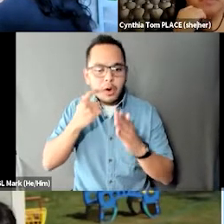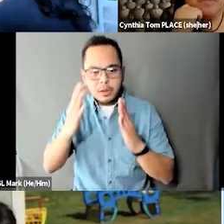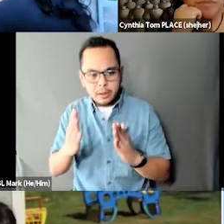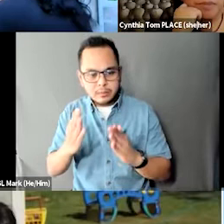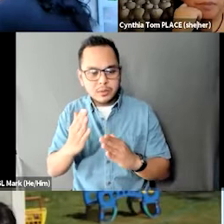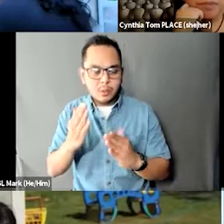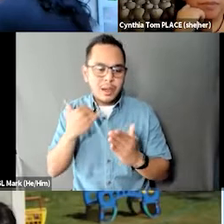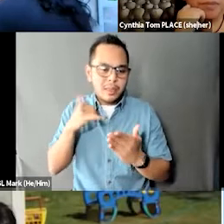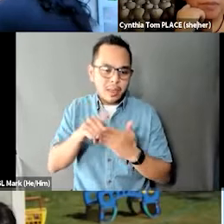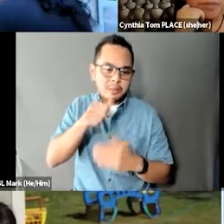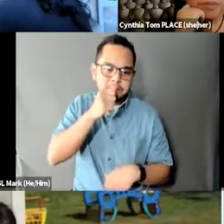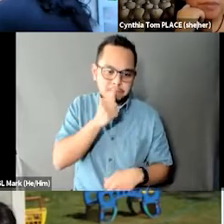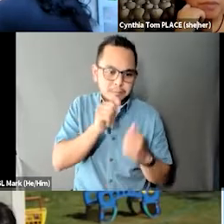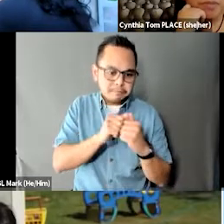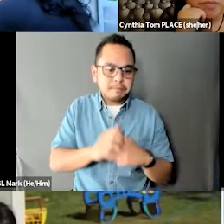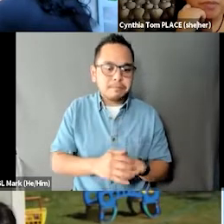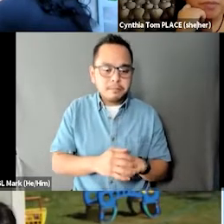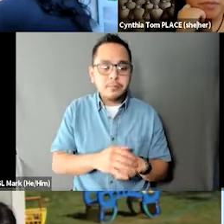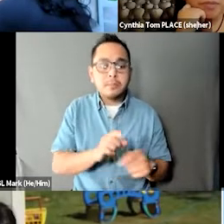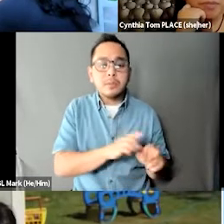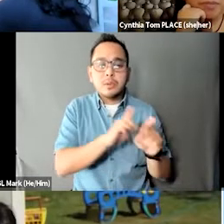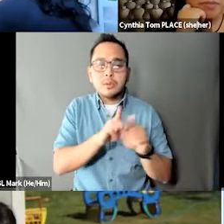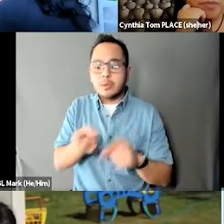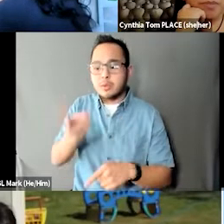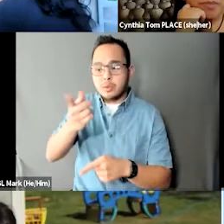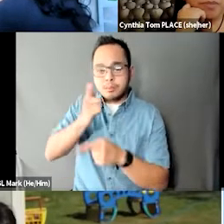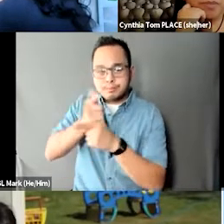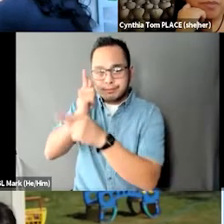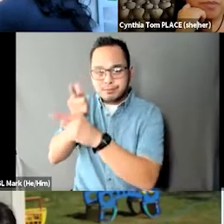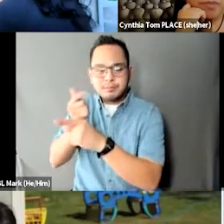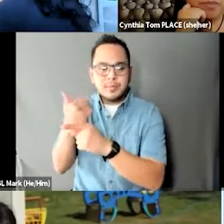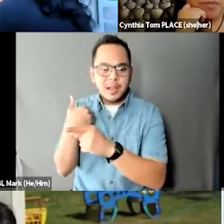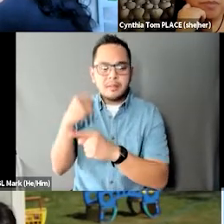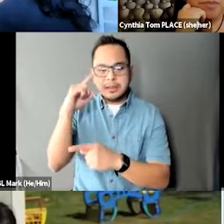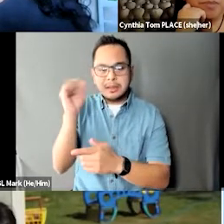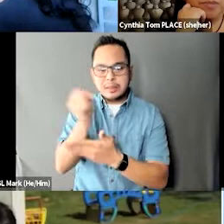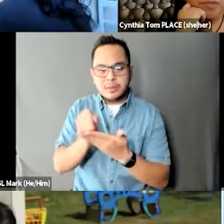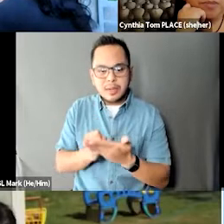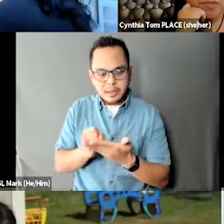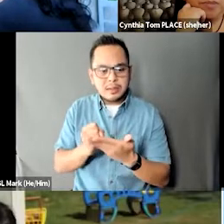with. And in addition to that, 2 of my siblings are actually diagnosed schizophrenia,